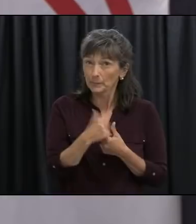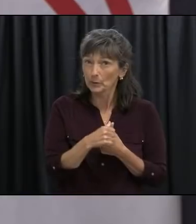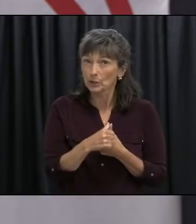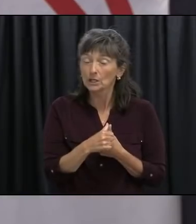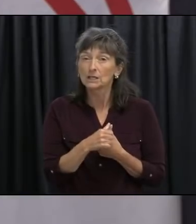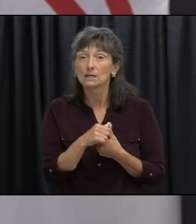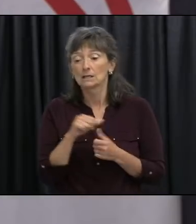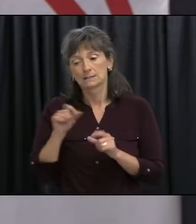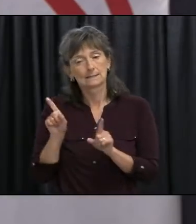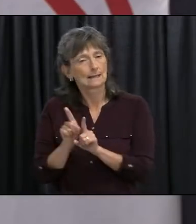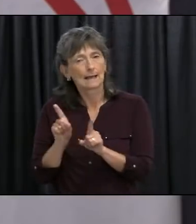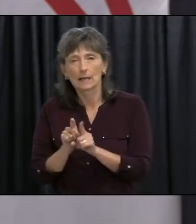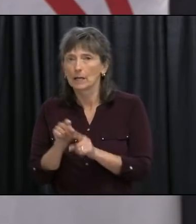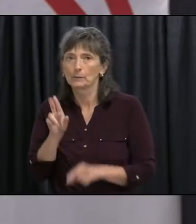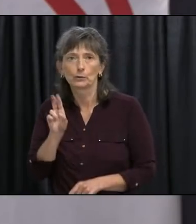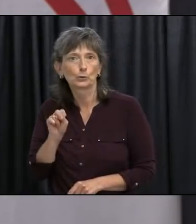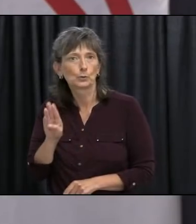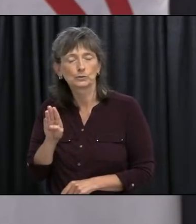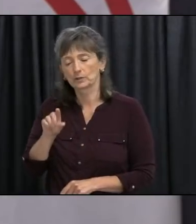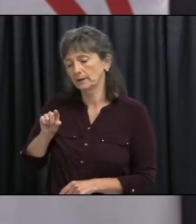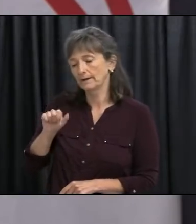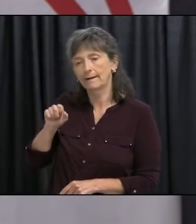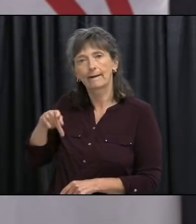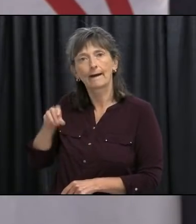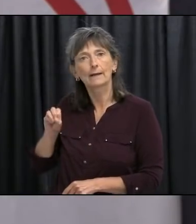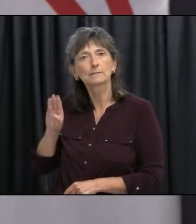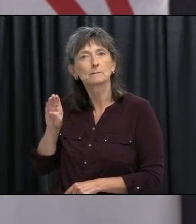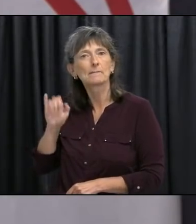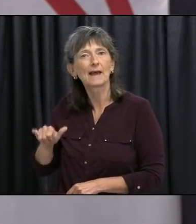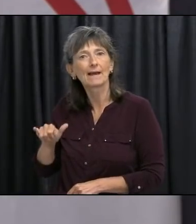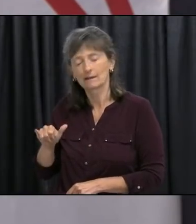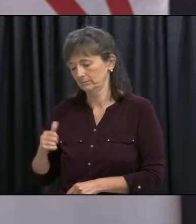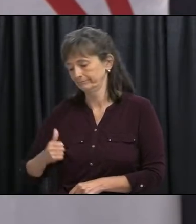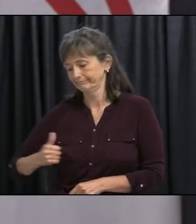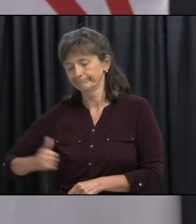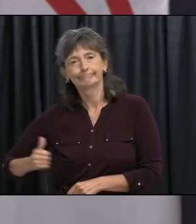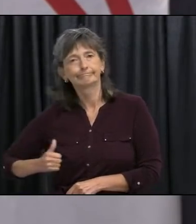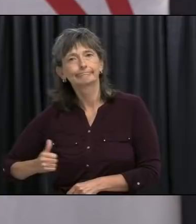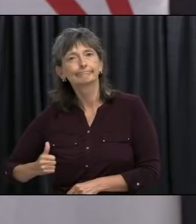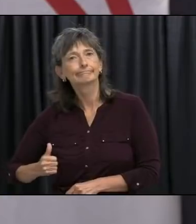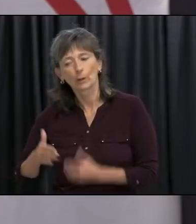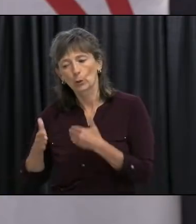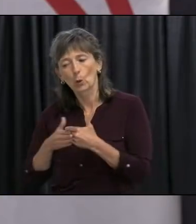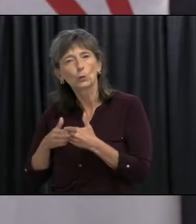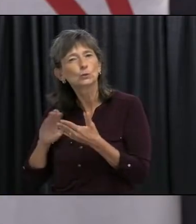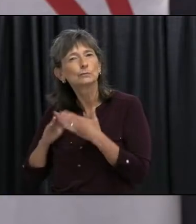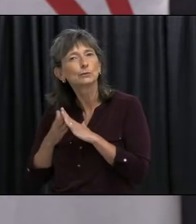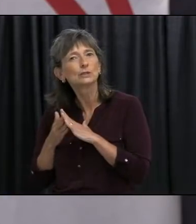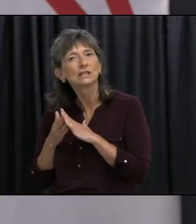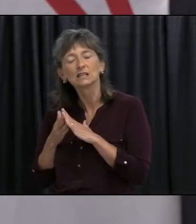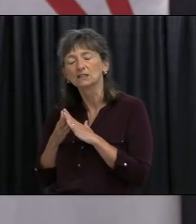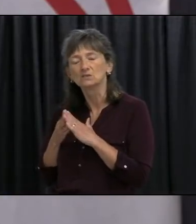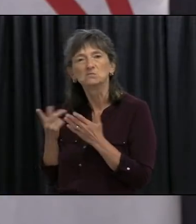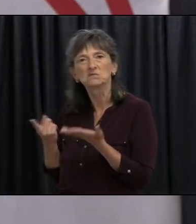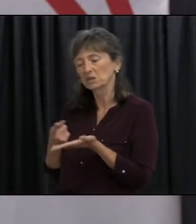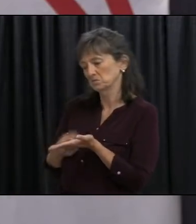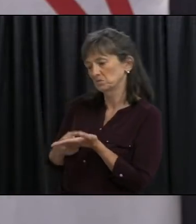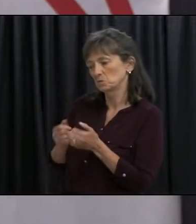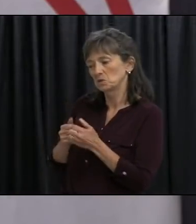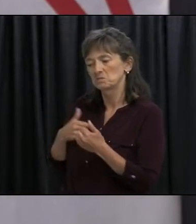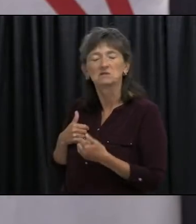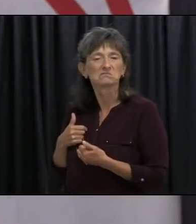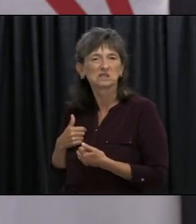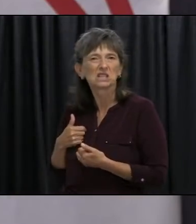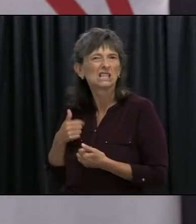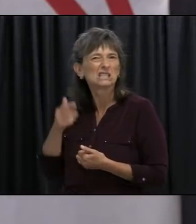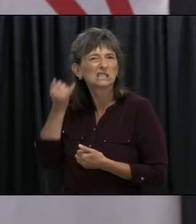Gaspé, it's a similar, I think, connection to, it's the way it's been explained to me. by officials in New Brunswick. That